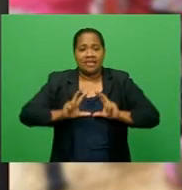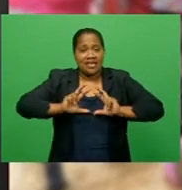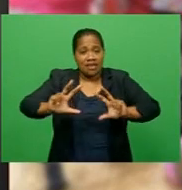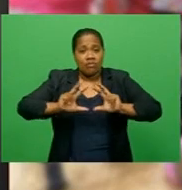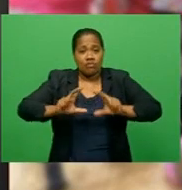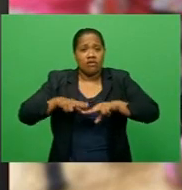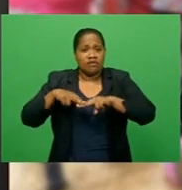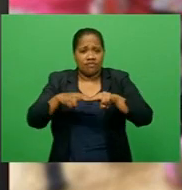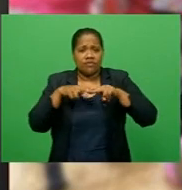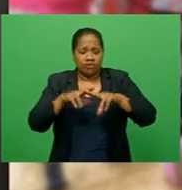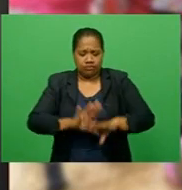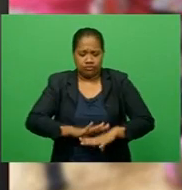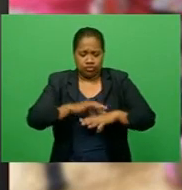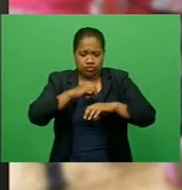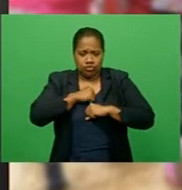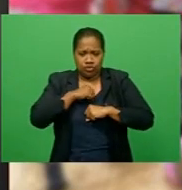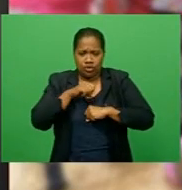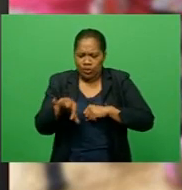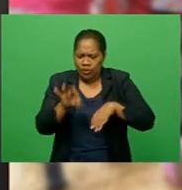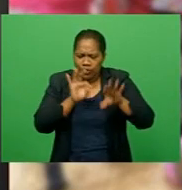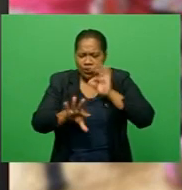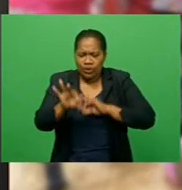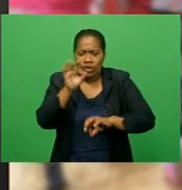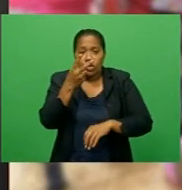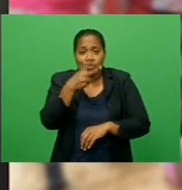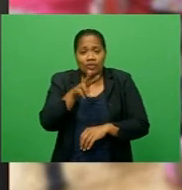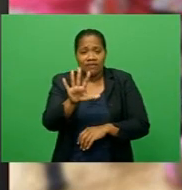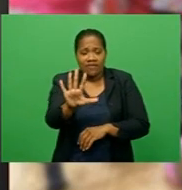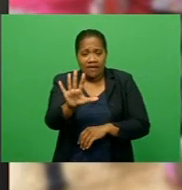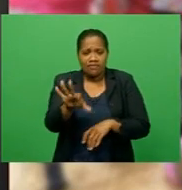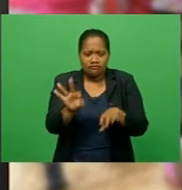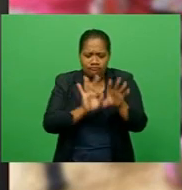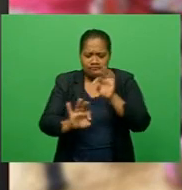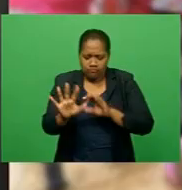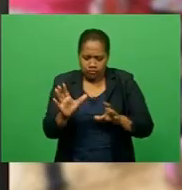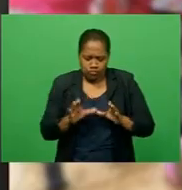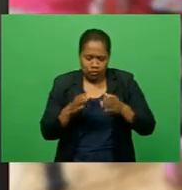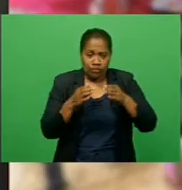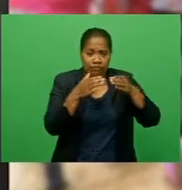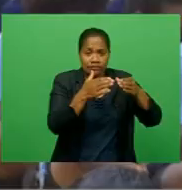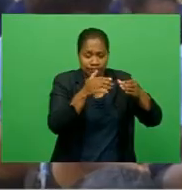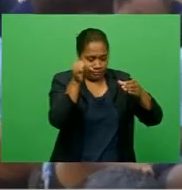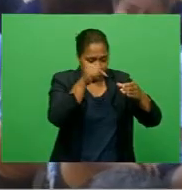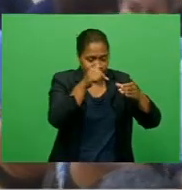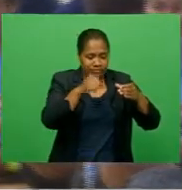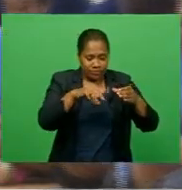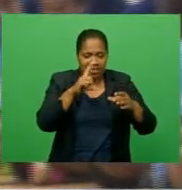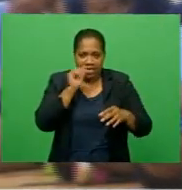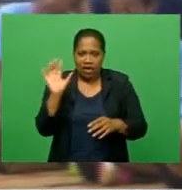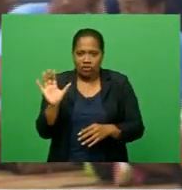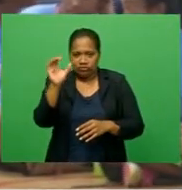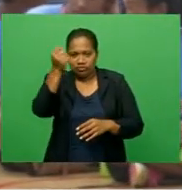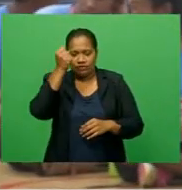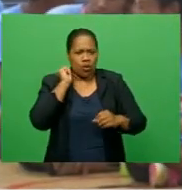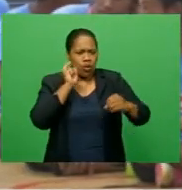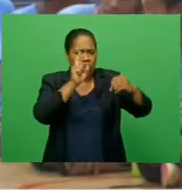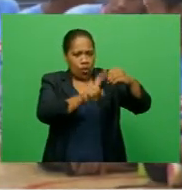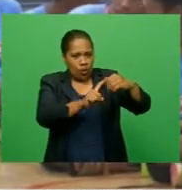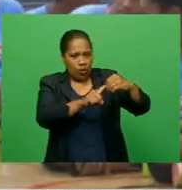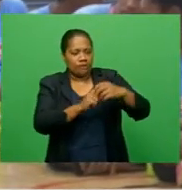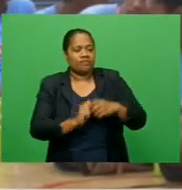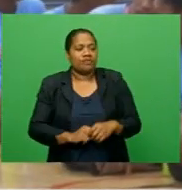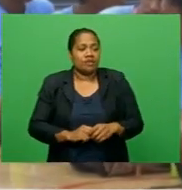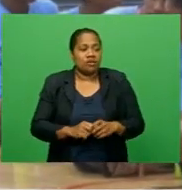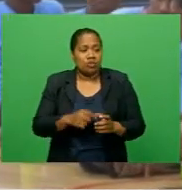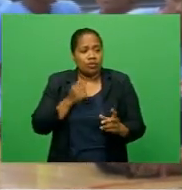players selected in the 25-member Fiji Pearls extended squad will be capable of achieving the goals they've set out. With an ultimate aim